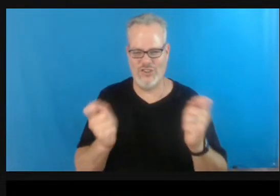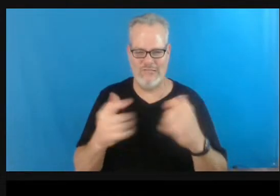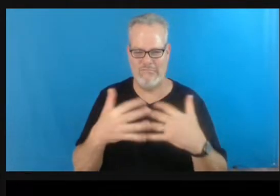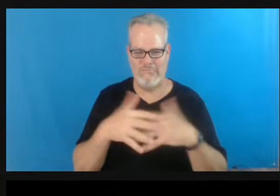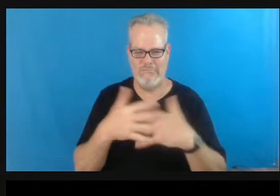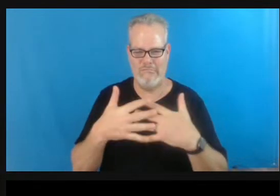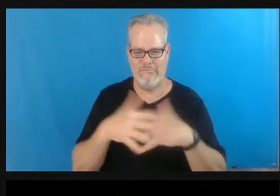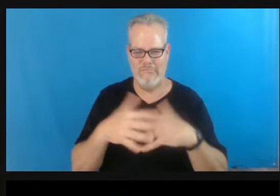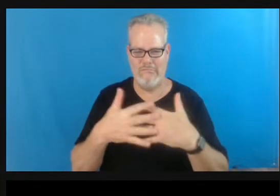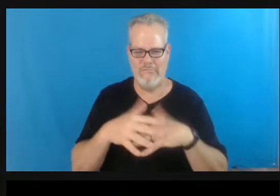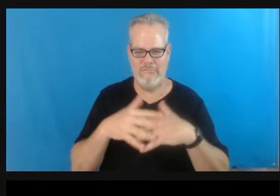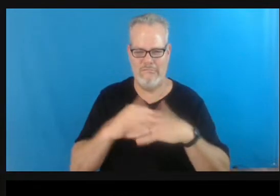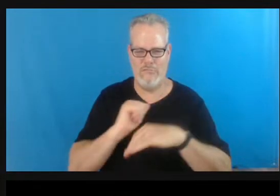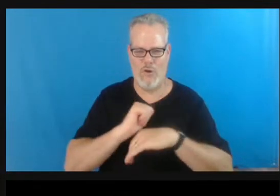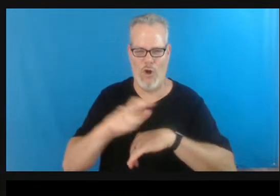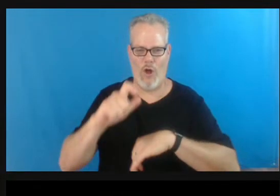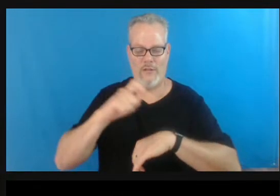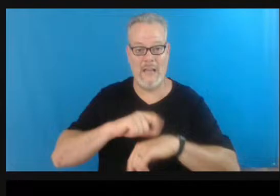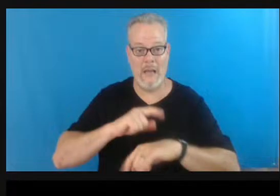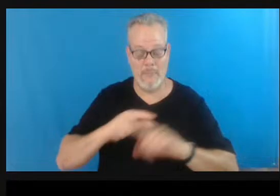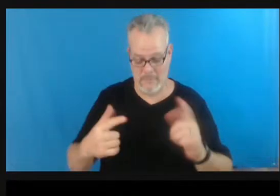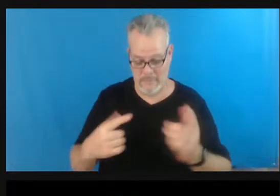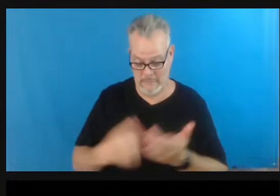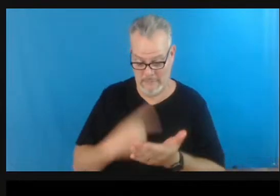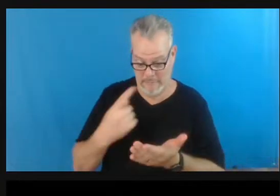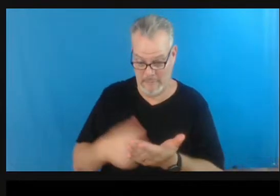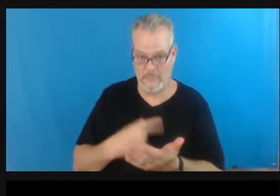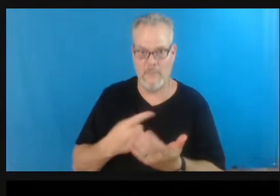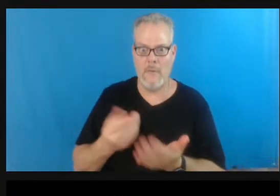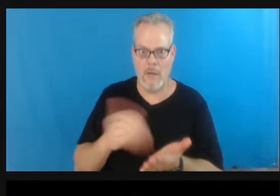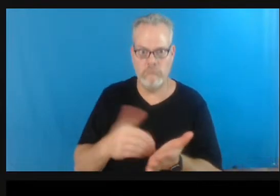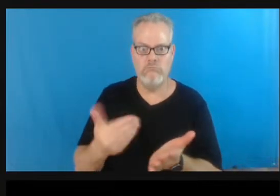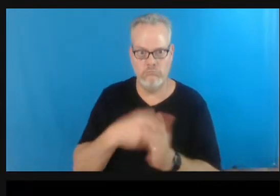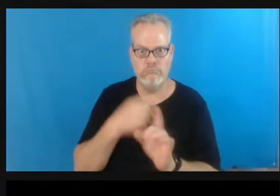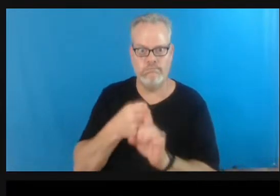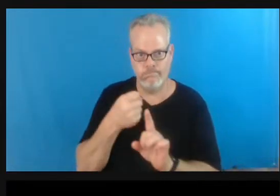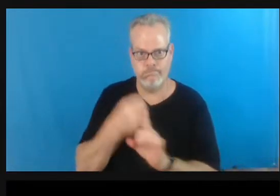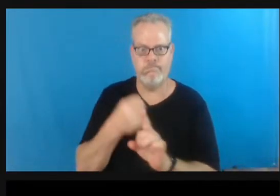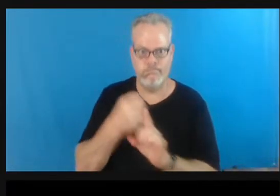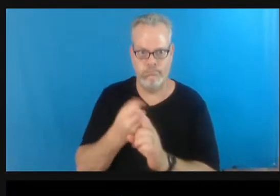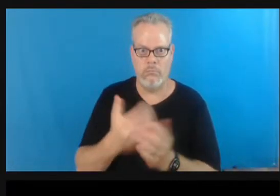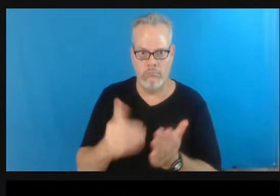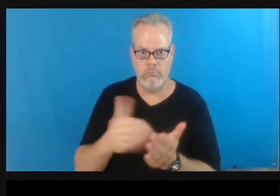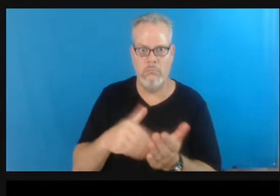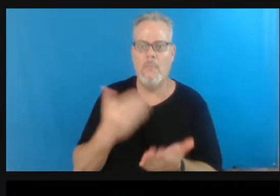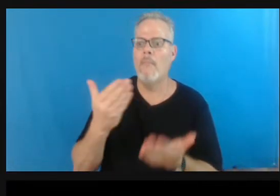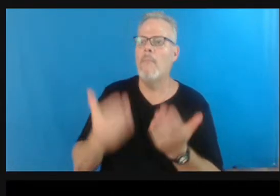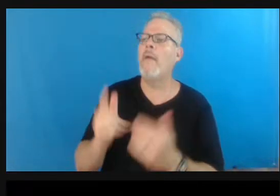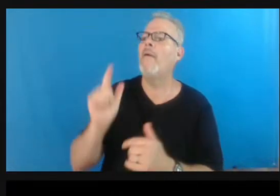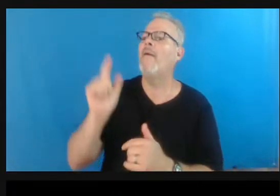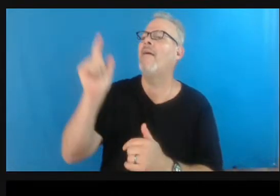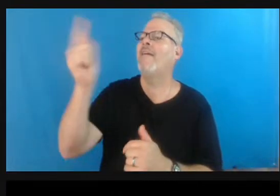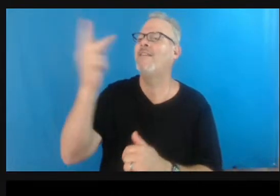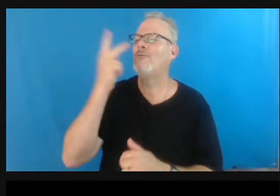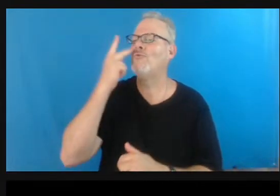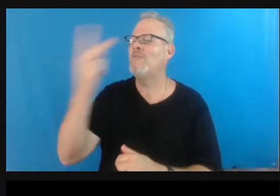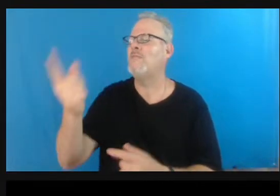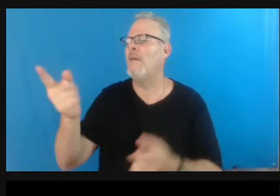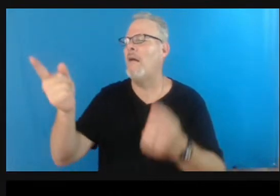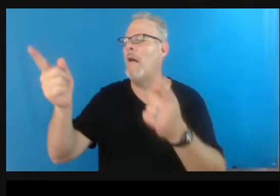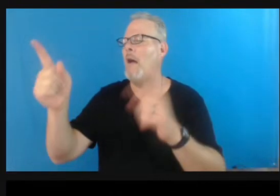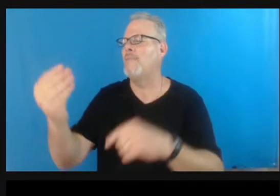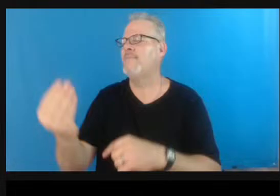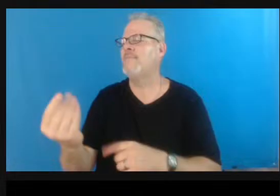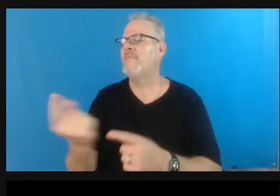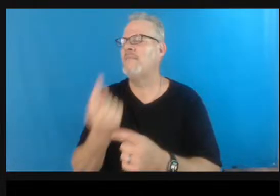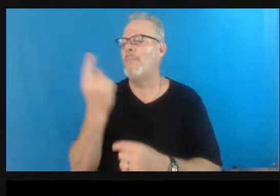of them, you start worrying about something larger potentially happening or something that might have further consequences than just having a little bit of